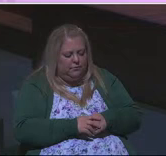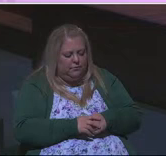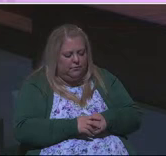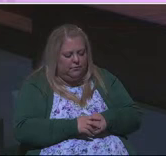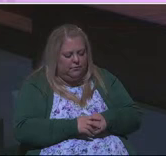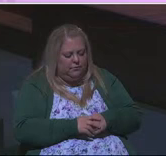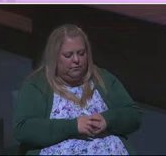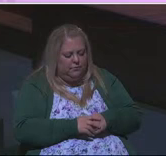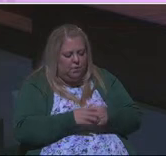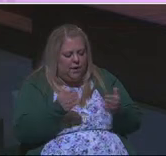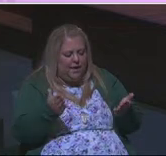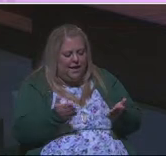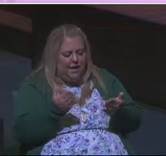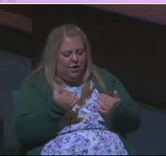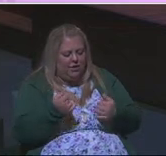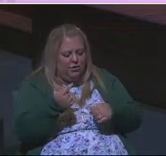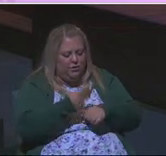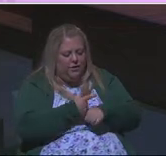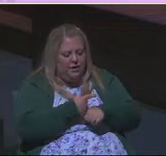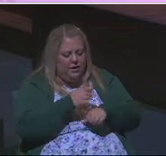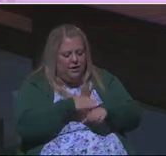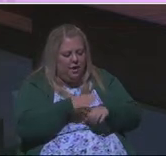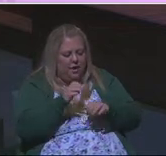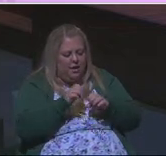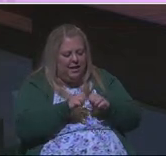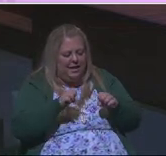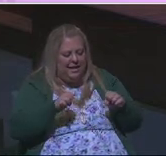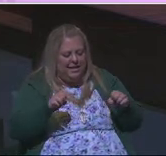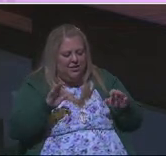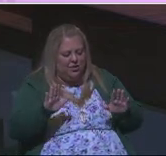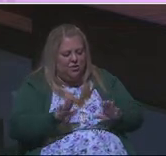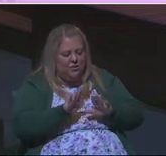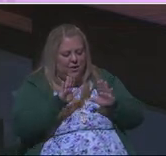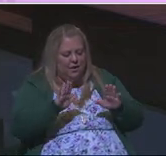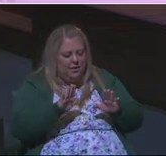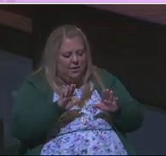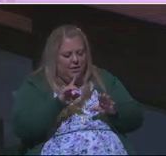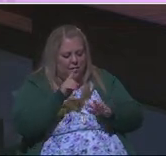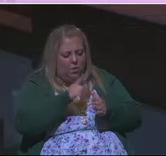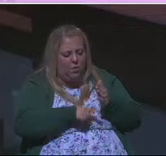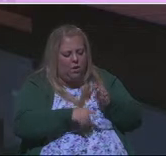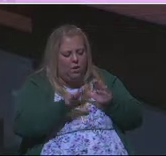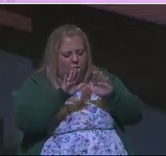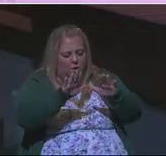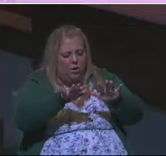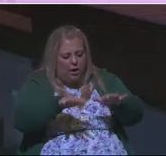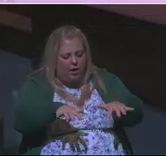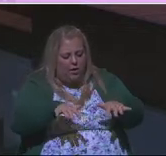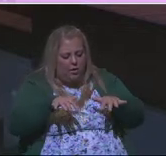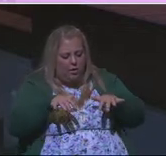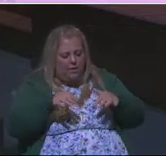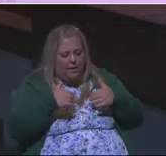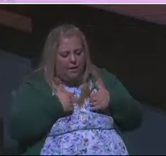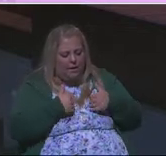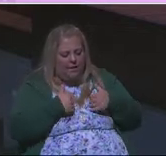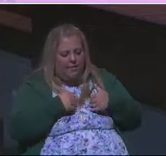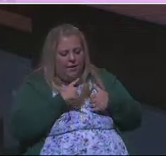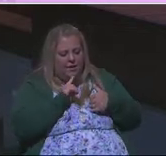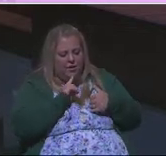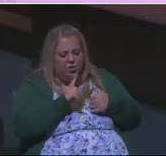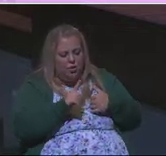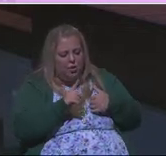If you're here today on this Easter Sunday, what a great crowd we have. But I can assure you there are people seated